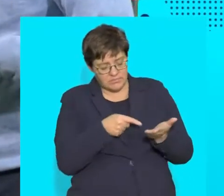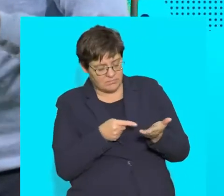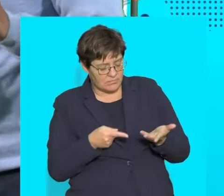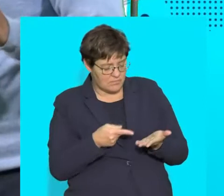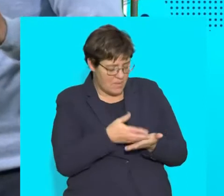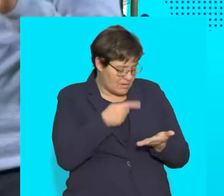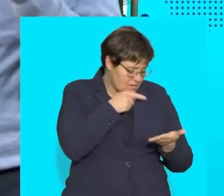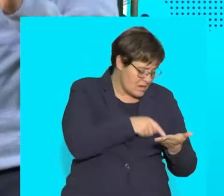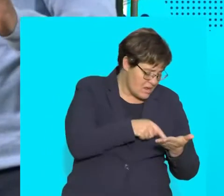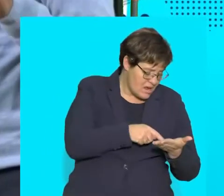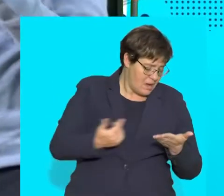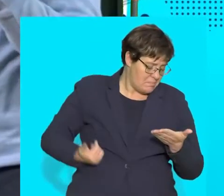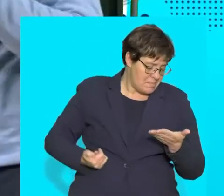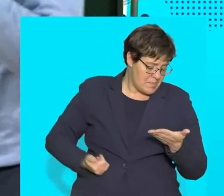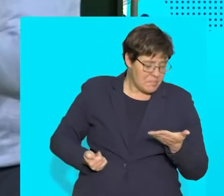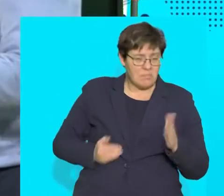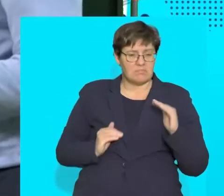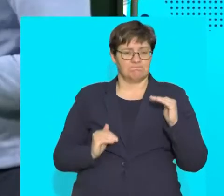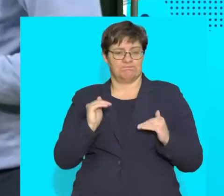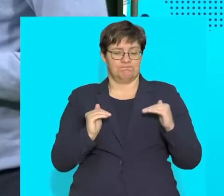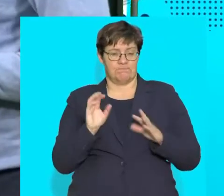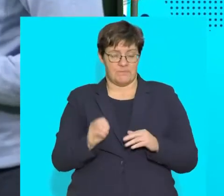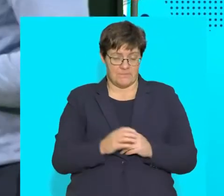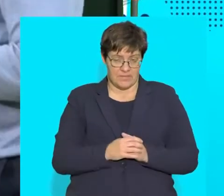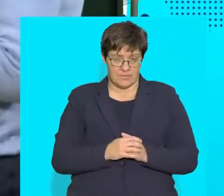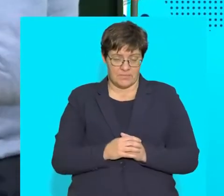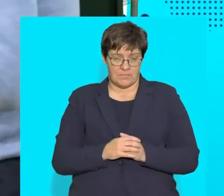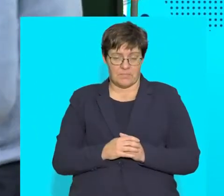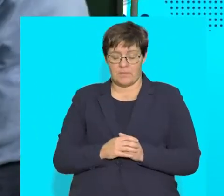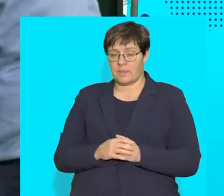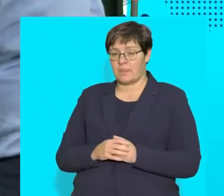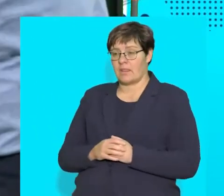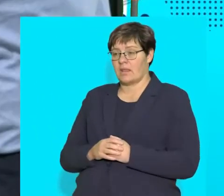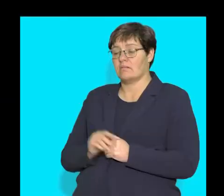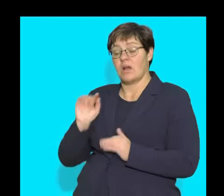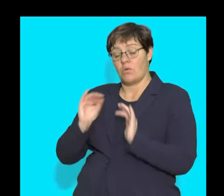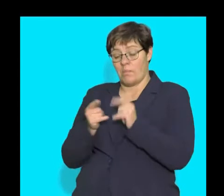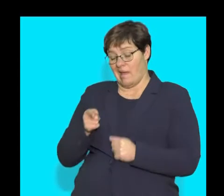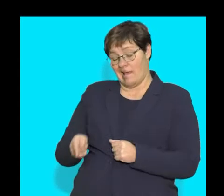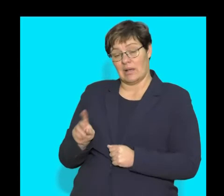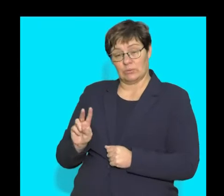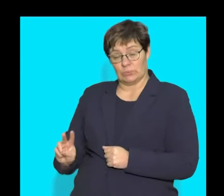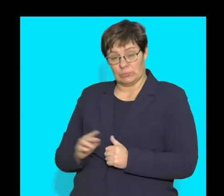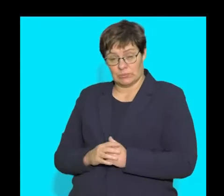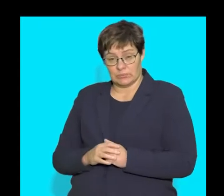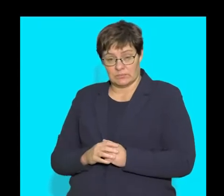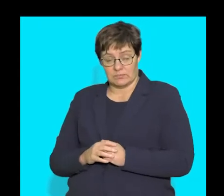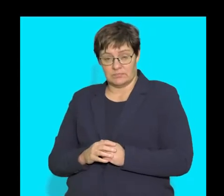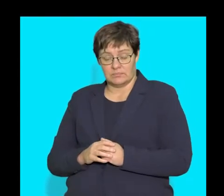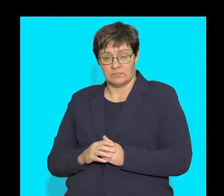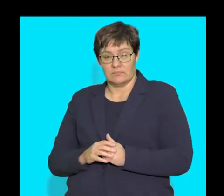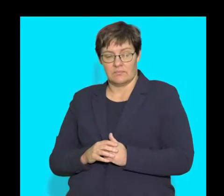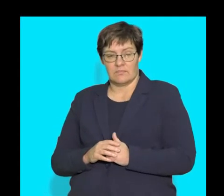insulin regularly to adapt their diets. However, when we compare that to type